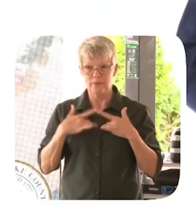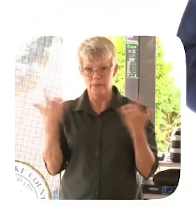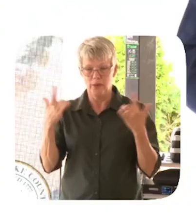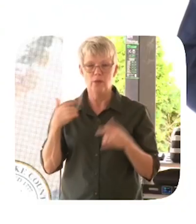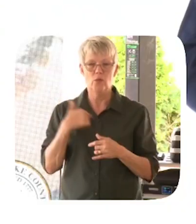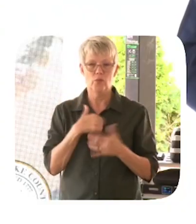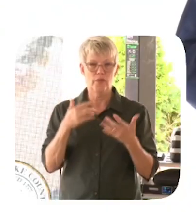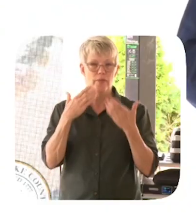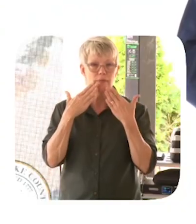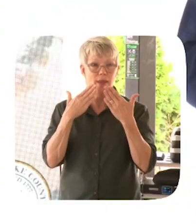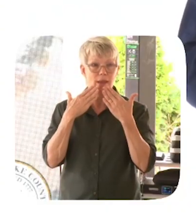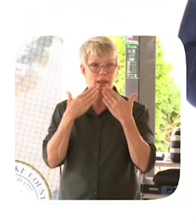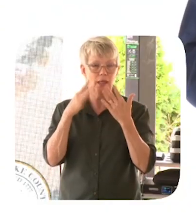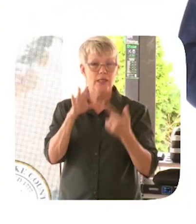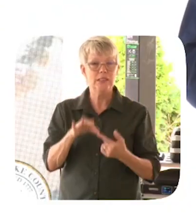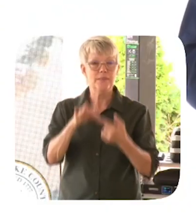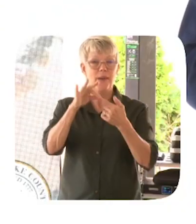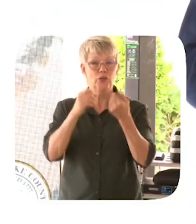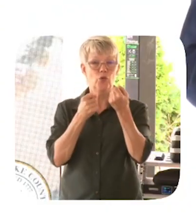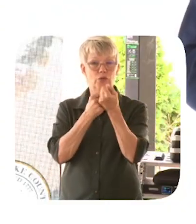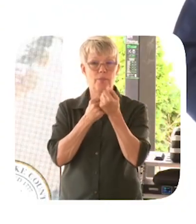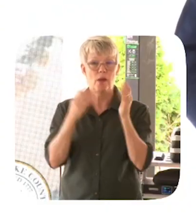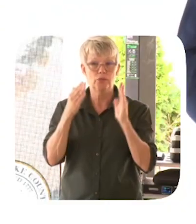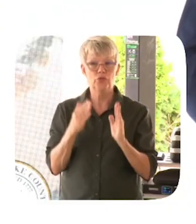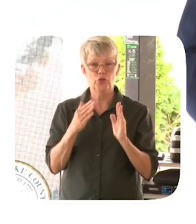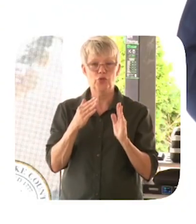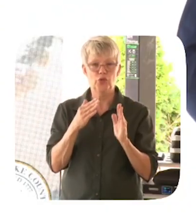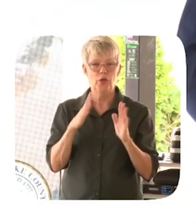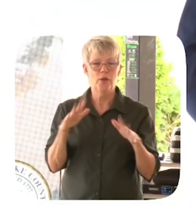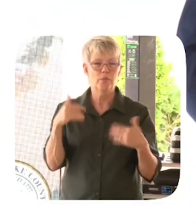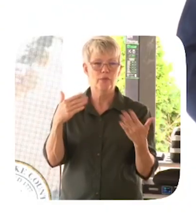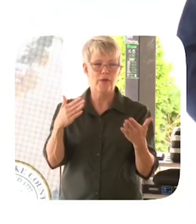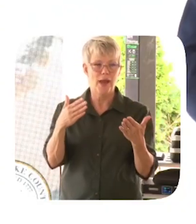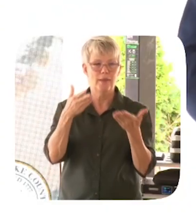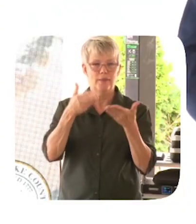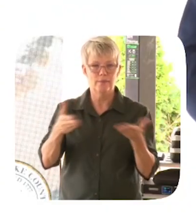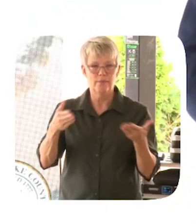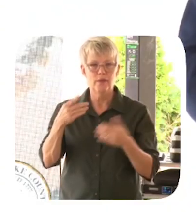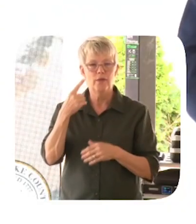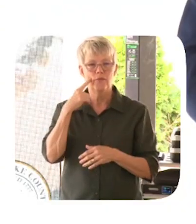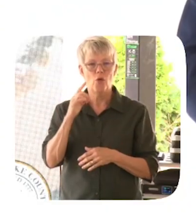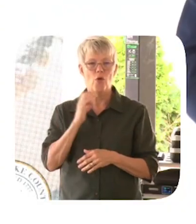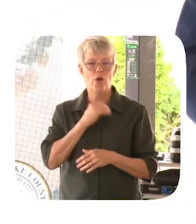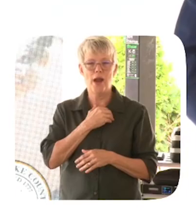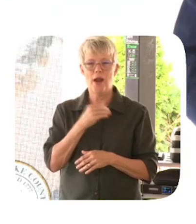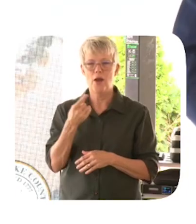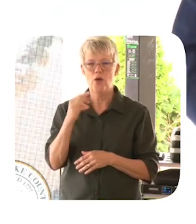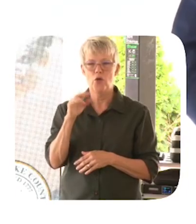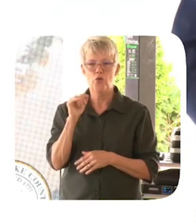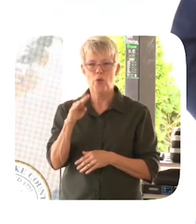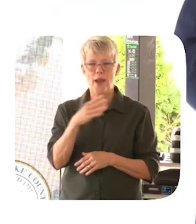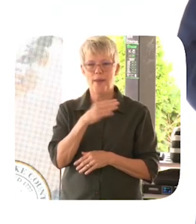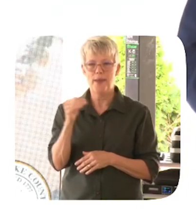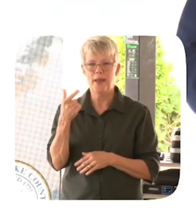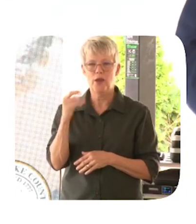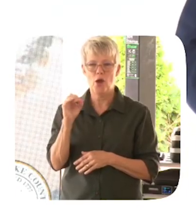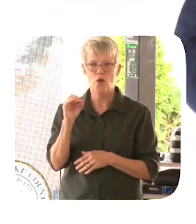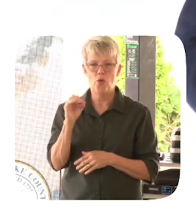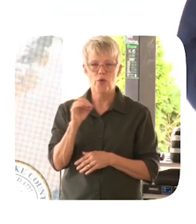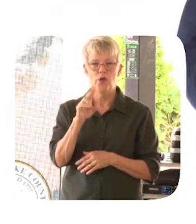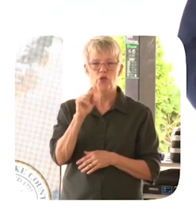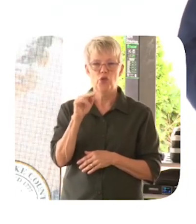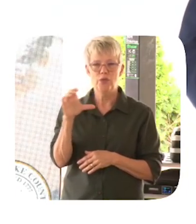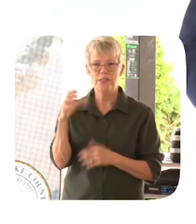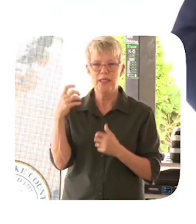want to thank them. We had some special sponsors that helped to provide things for our grab and go bags today. UNC